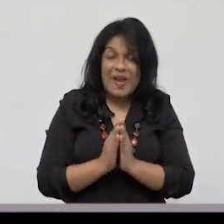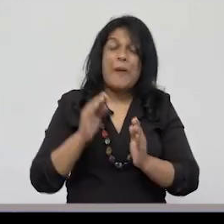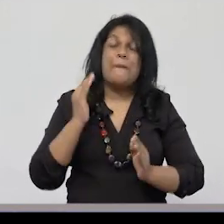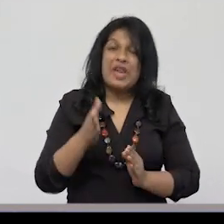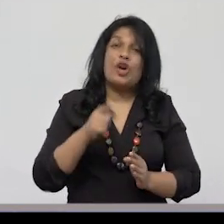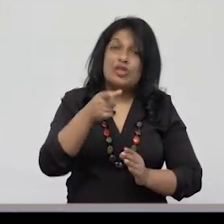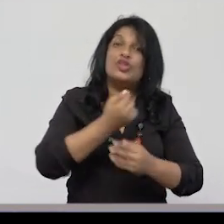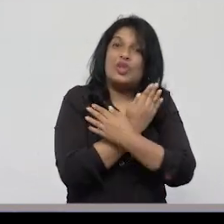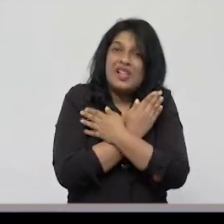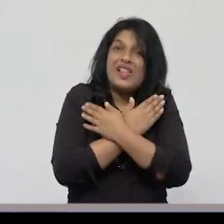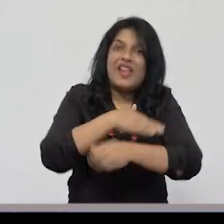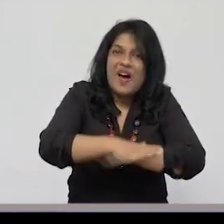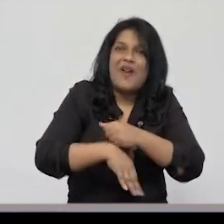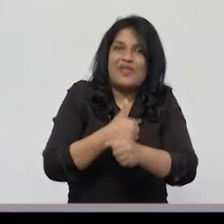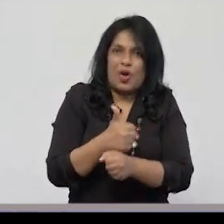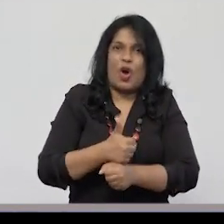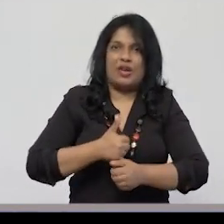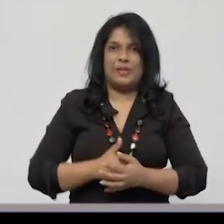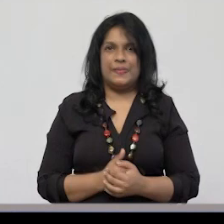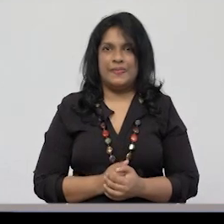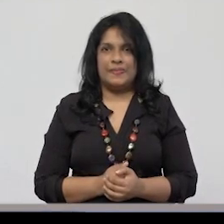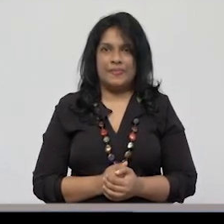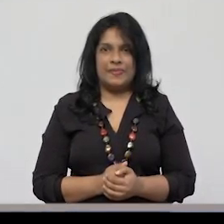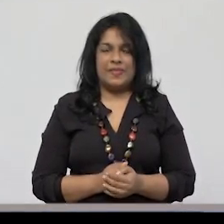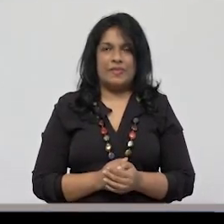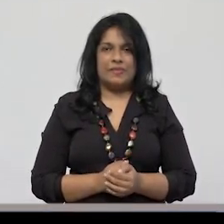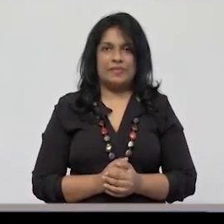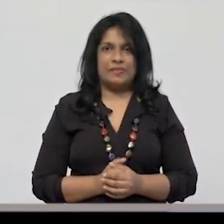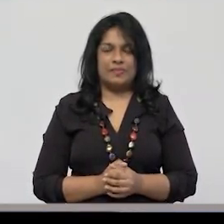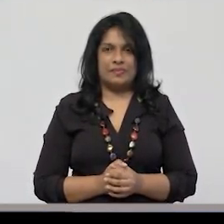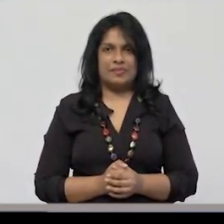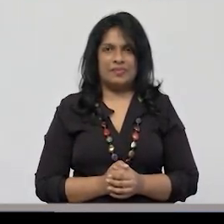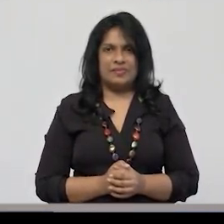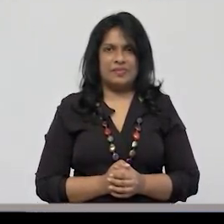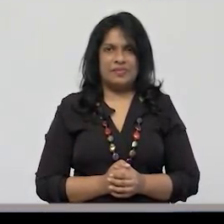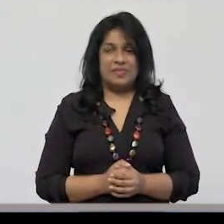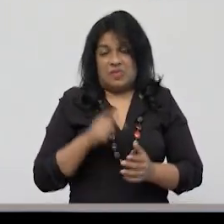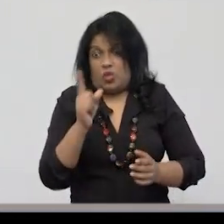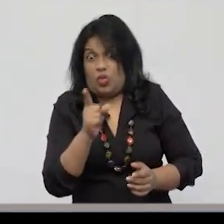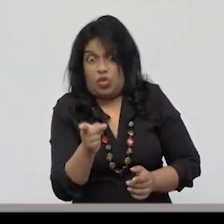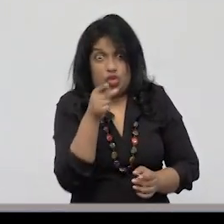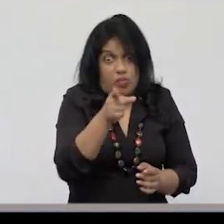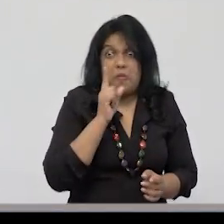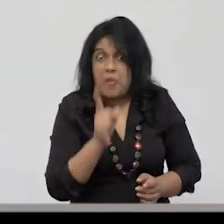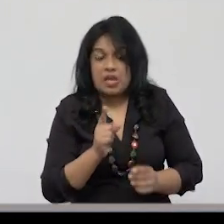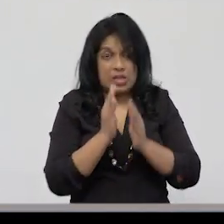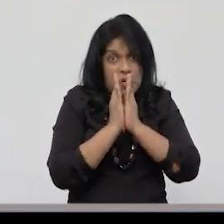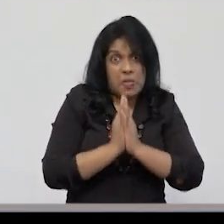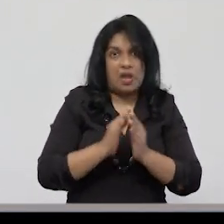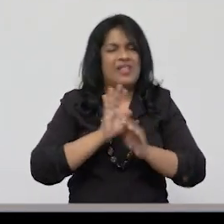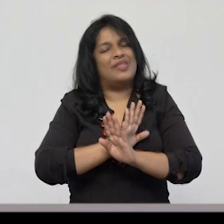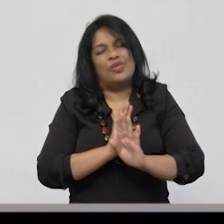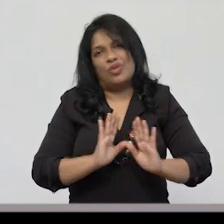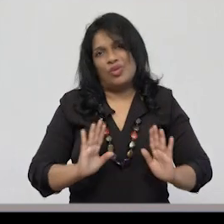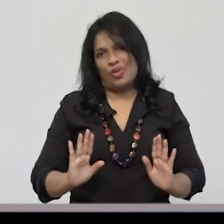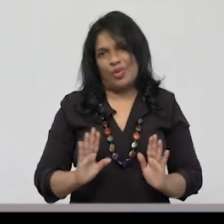Lord, they, not legalism. I'm sick and tired of legalism. I want to tell you, if PCAG has